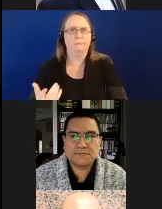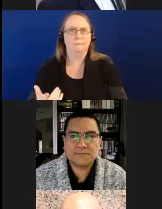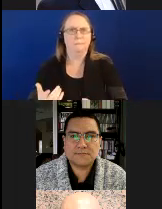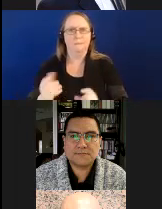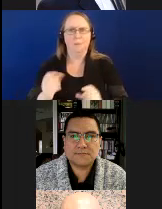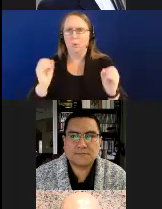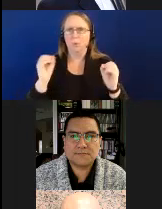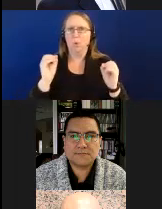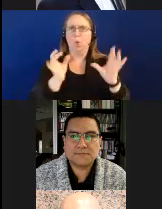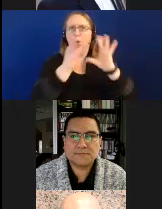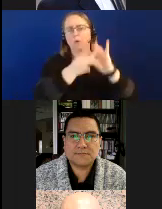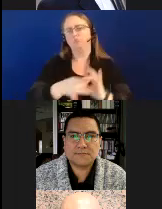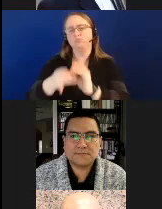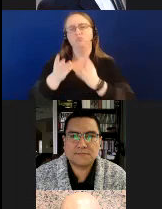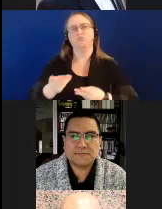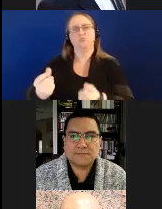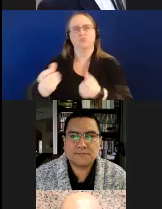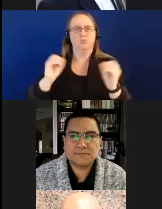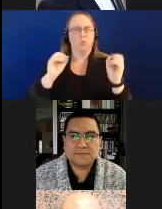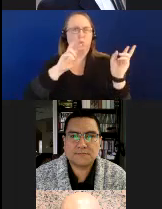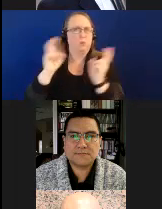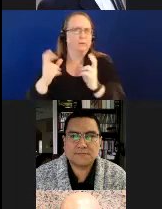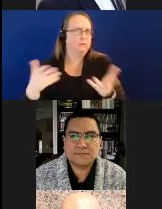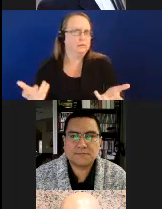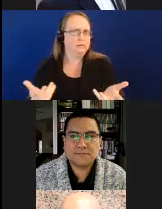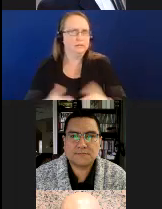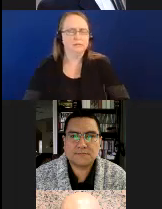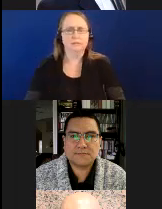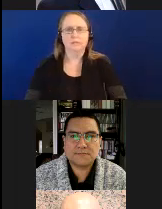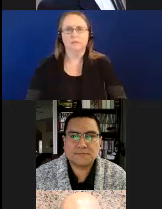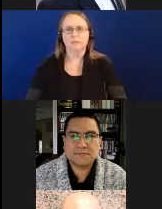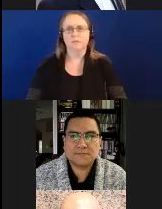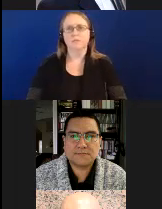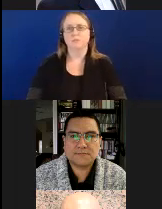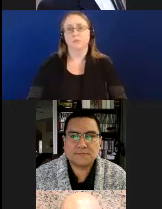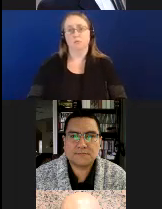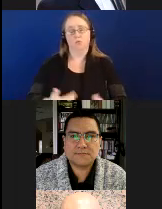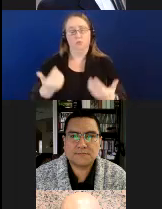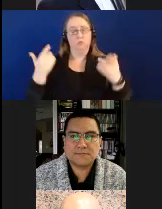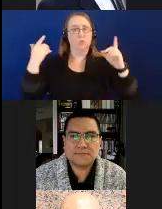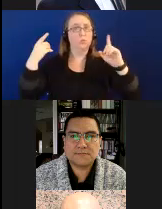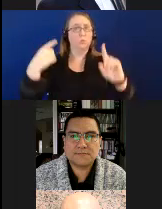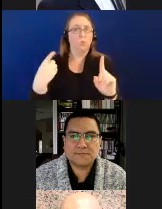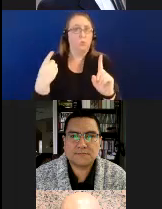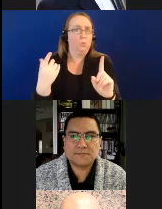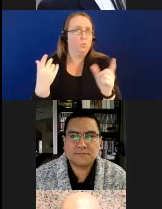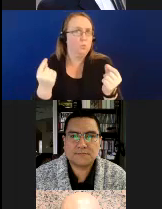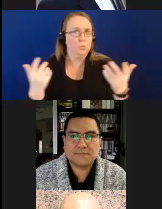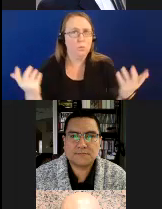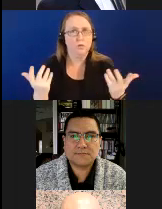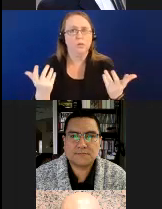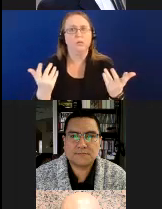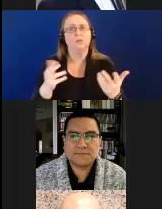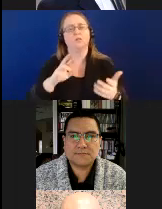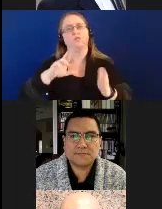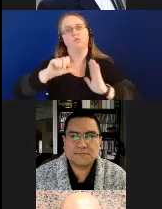no sort of rhyme or reason to the topics that are covered. And so what we're trying to do here is